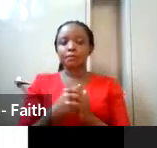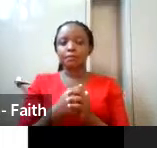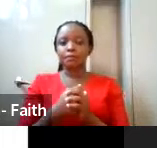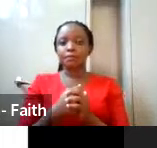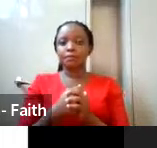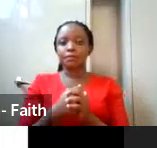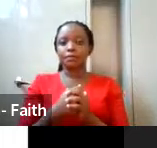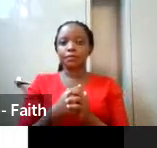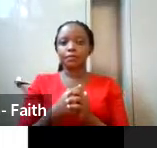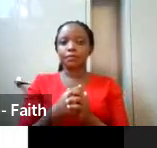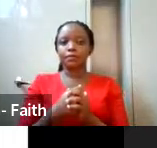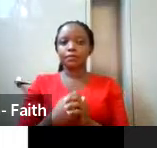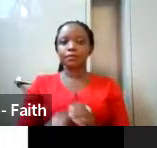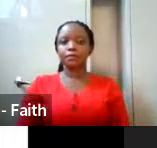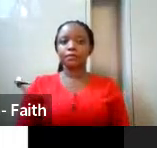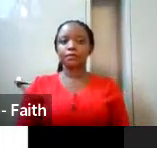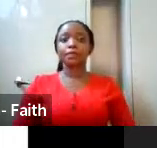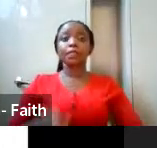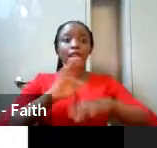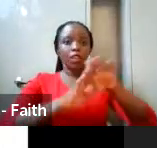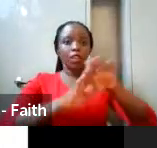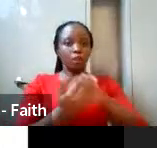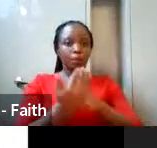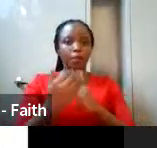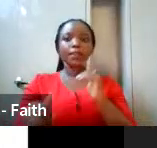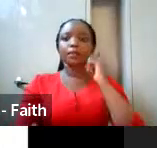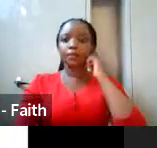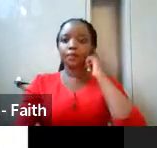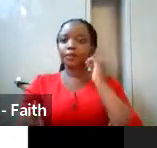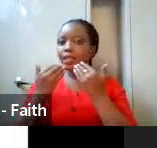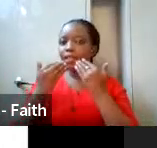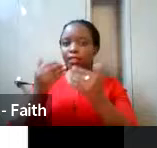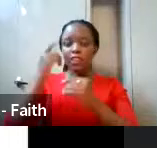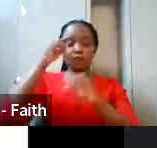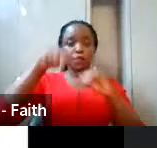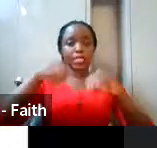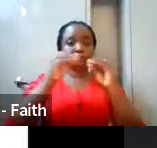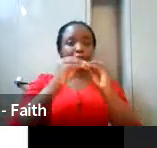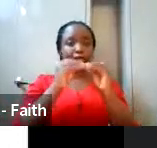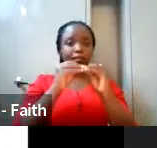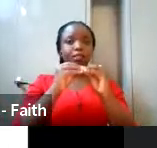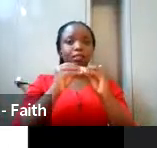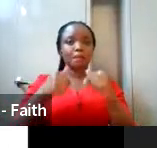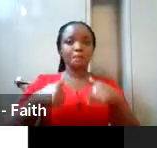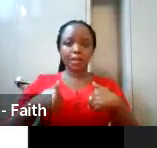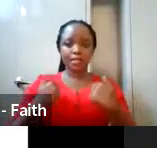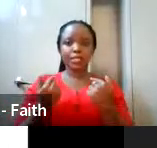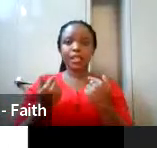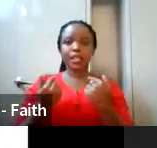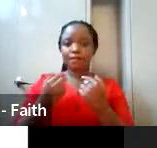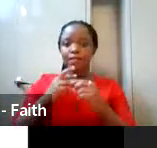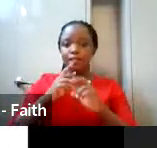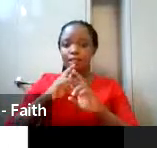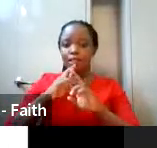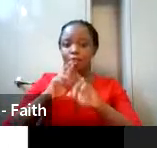Everyone. Good morning. Yeah, thank you for this session. I had raised the question about